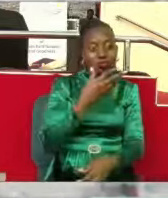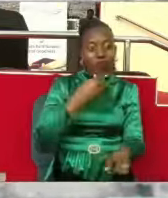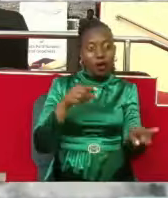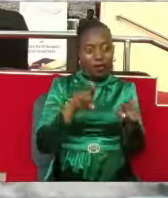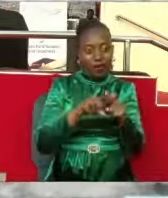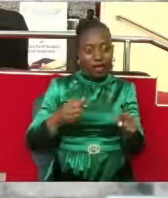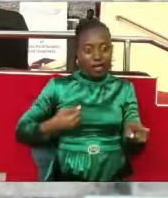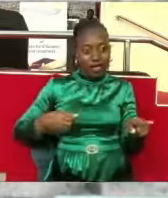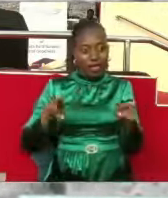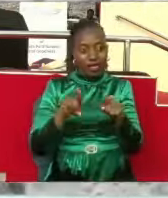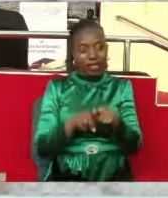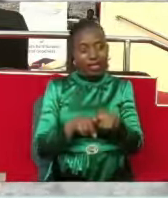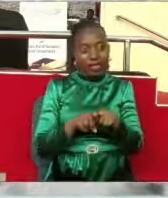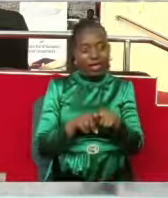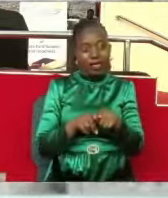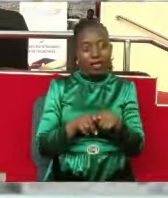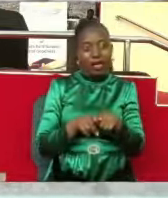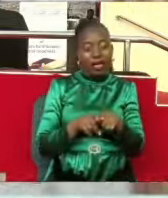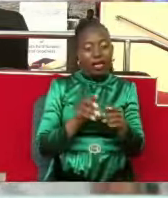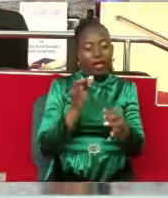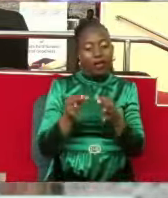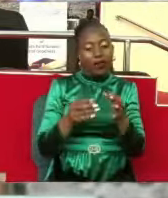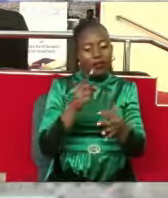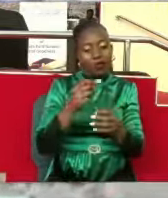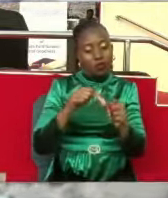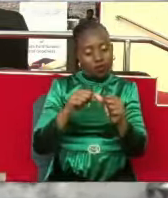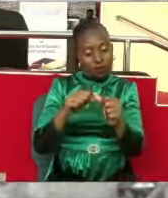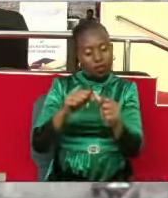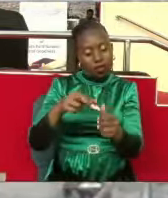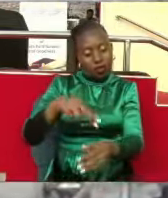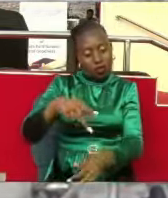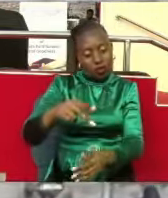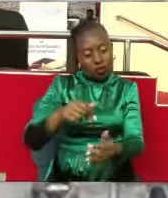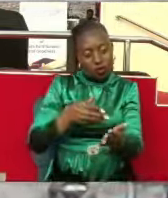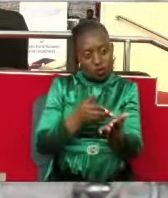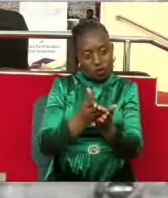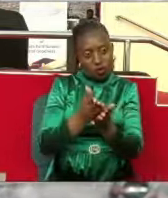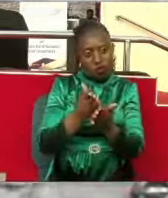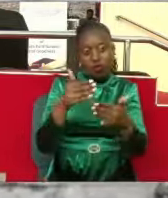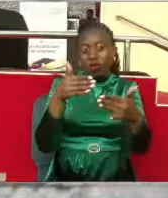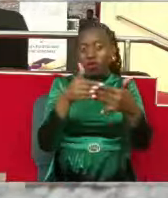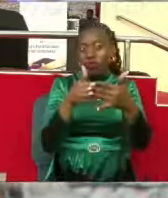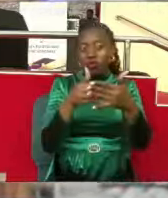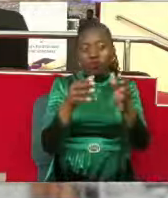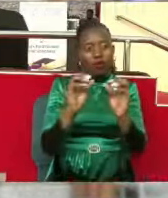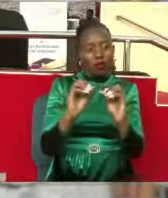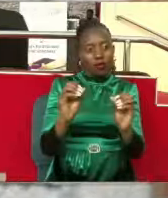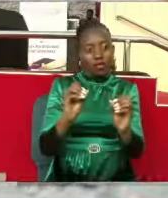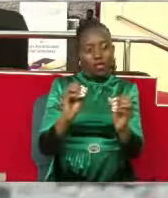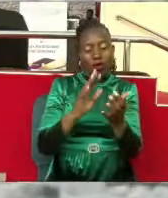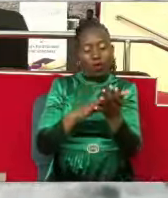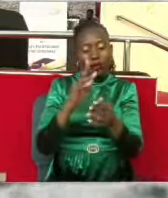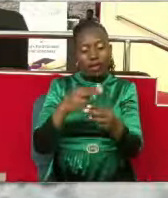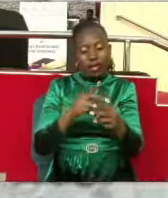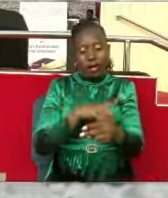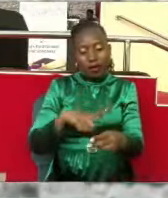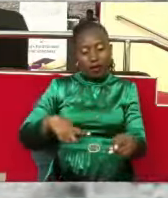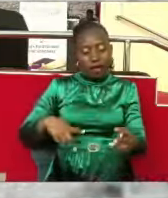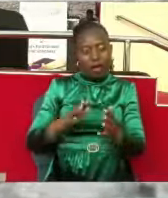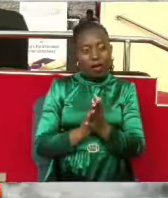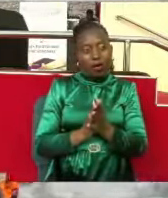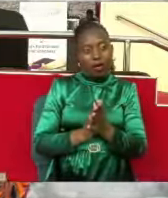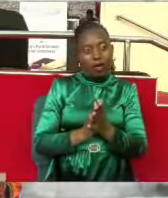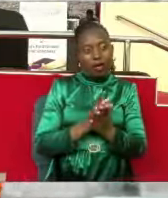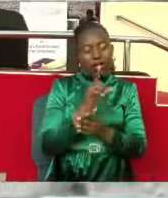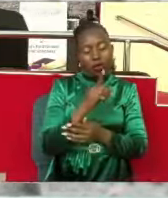So long as you are walking through, unapopitia tu ndani, do not stop. Usisimame. Praise the name of the Lord. Amen. So long as you are